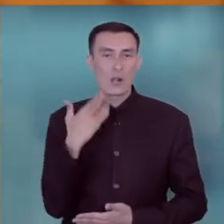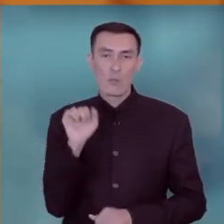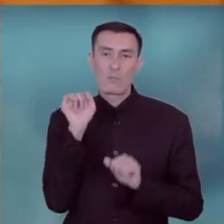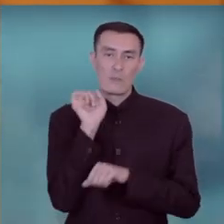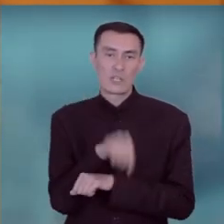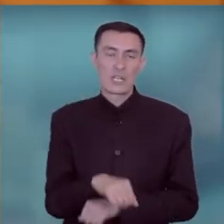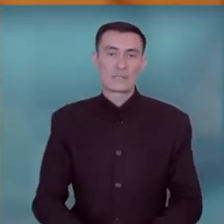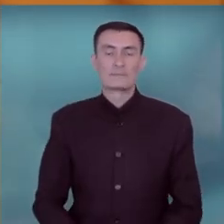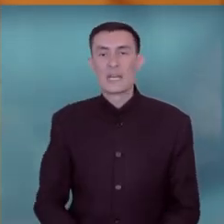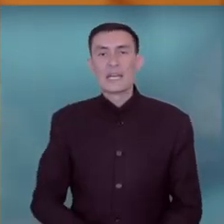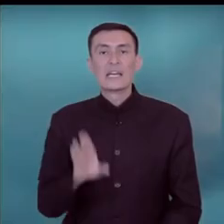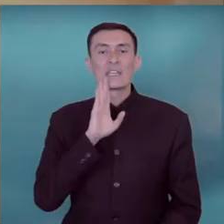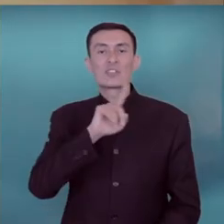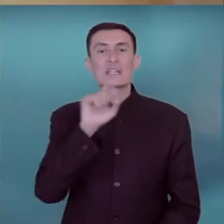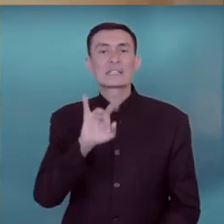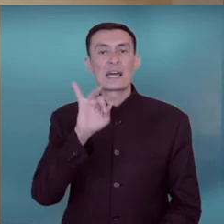everything easily.